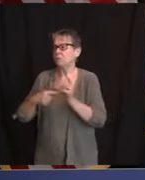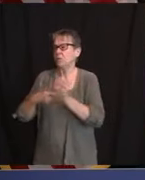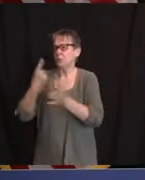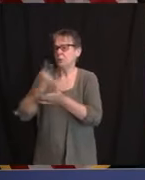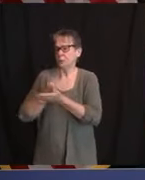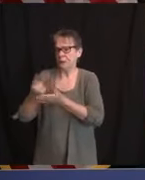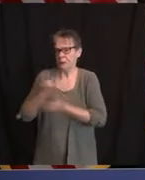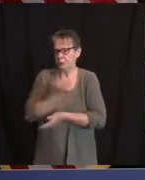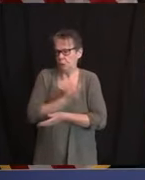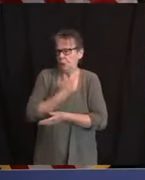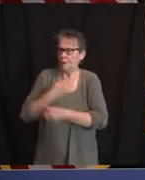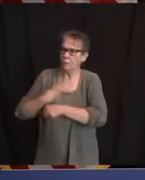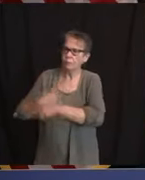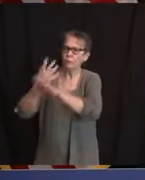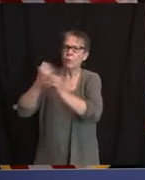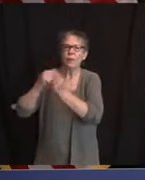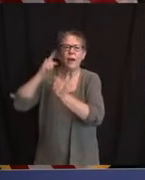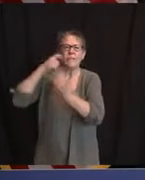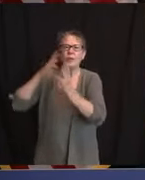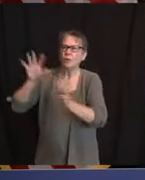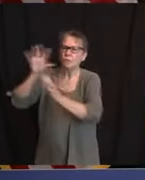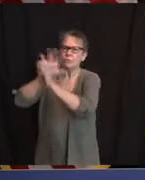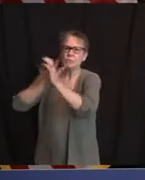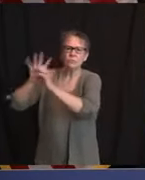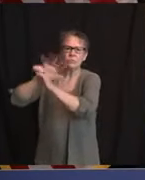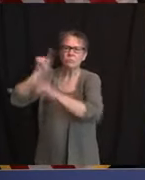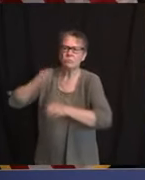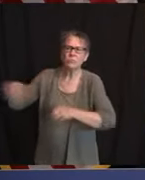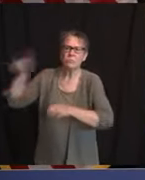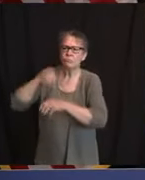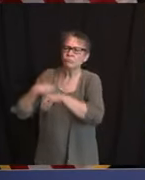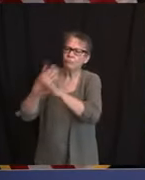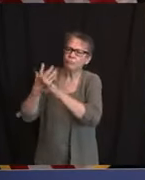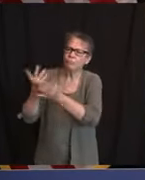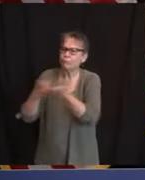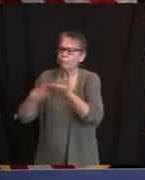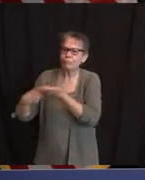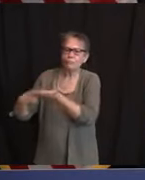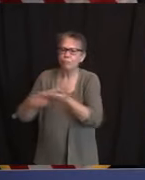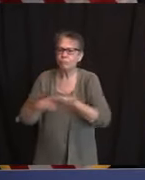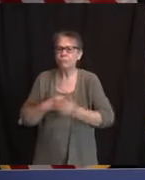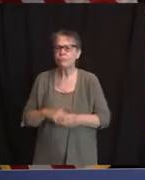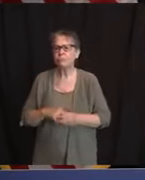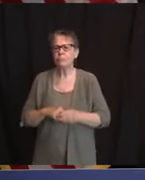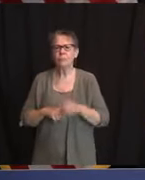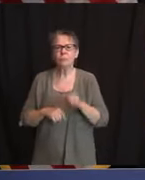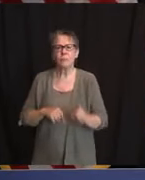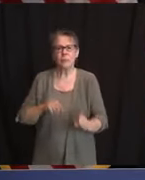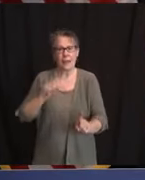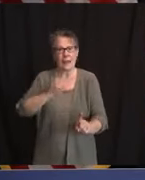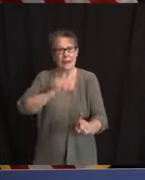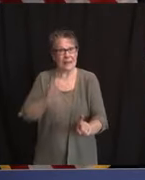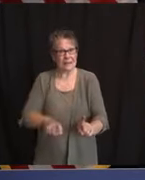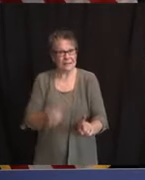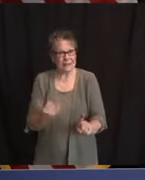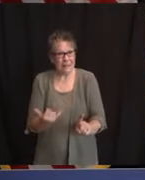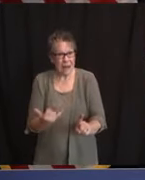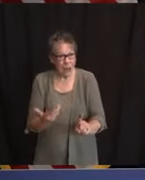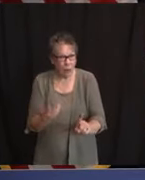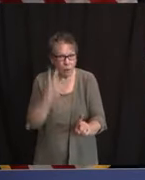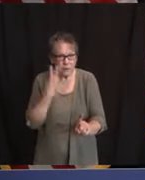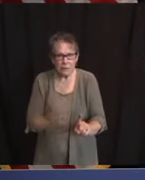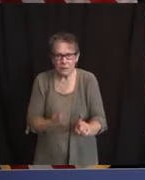got, that's a good example. You've got a Republican governor and two Republican senators. This virus does not know political boundaries, doesn't know boundaries at all, but it